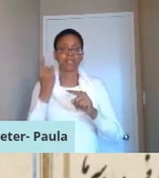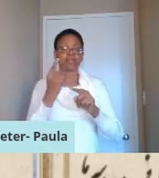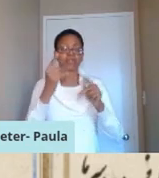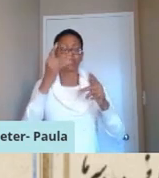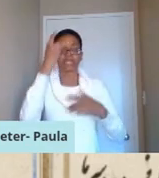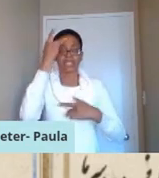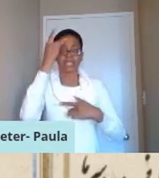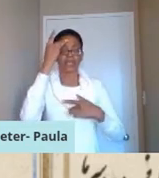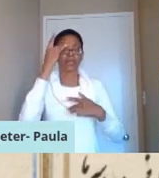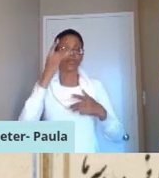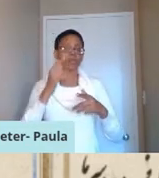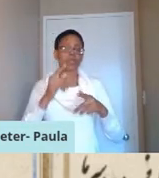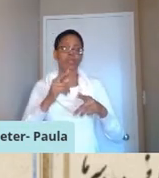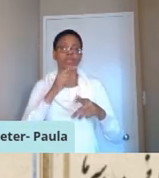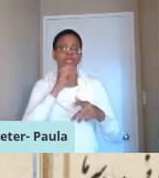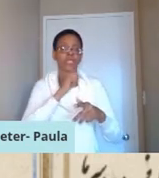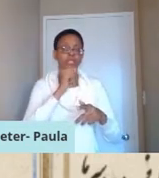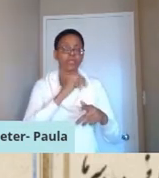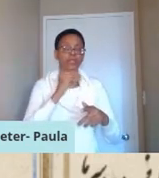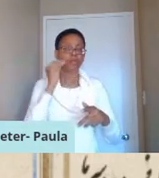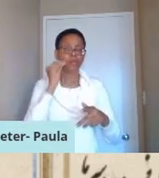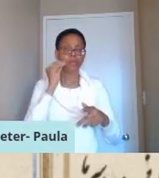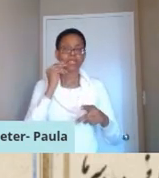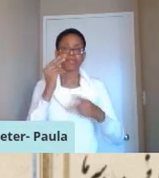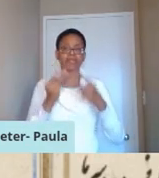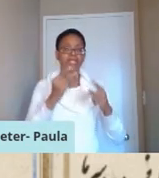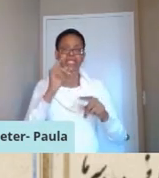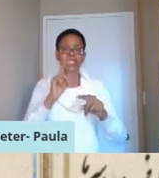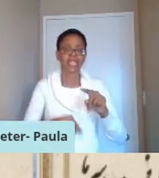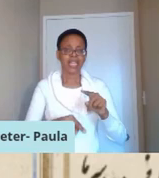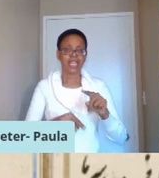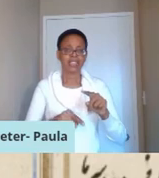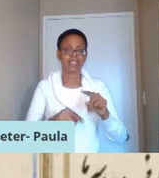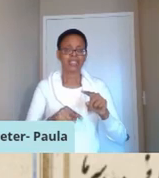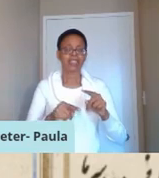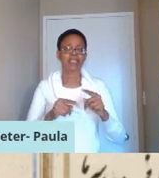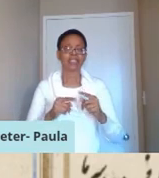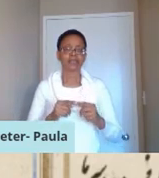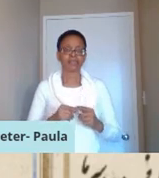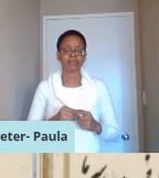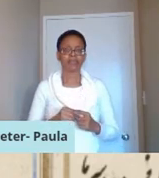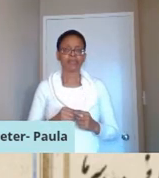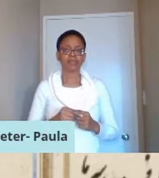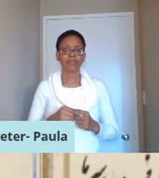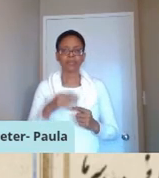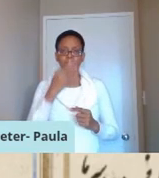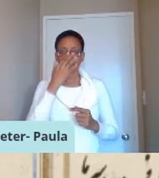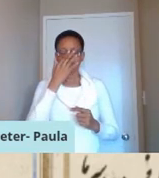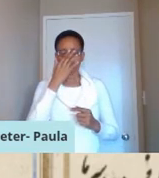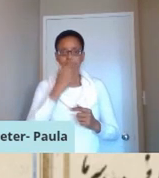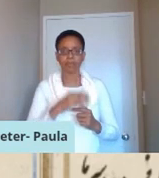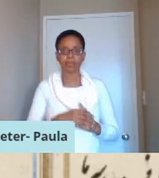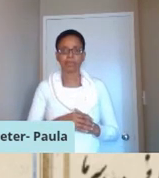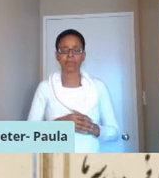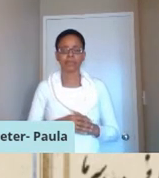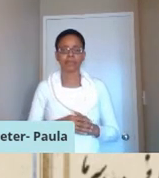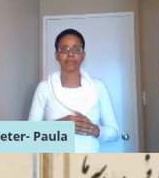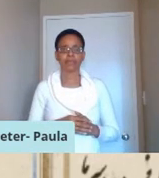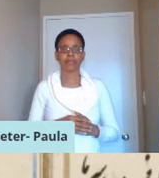in long-term care homes. And these situations triggered a follow-up question